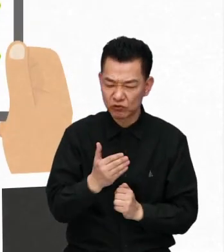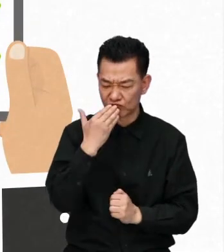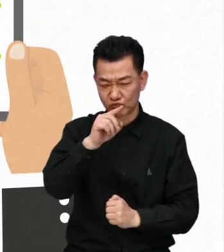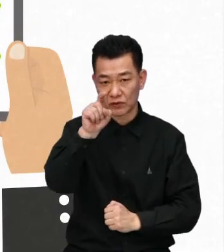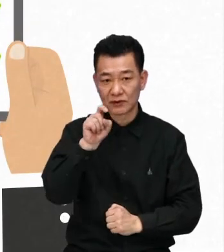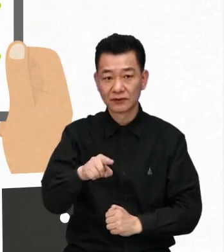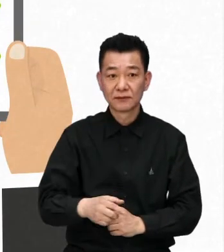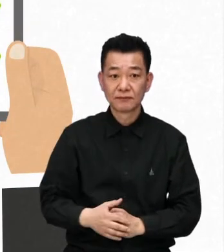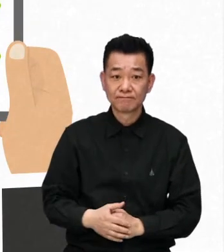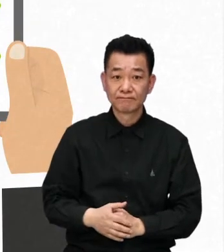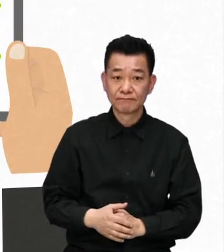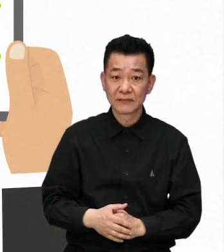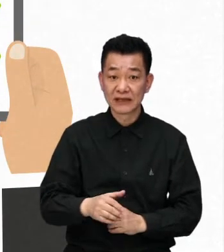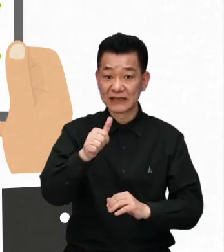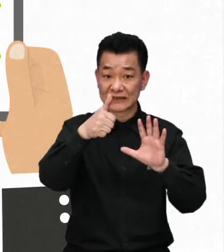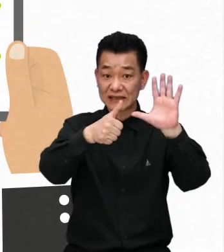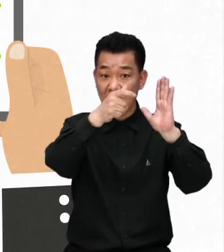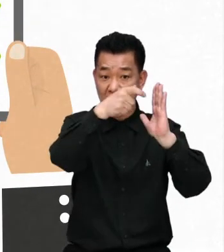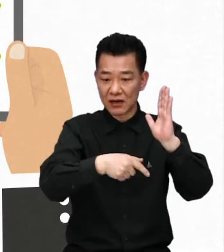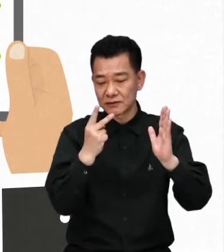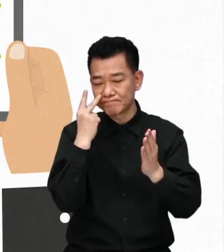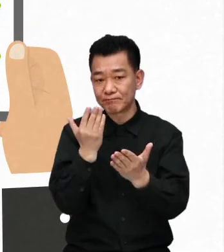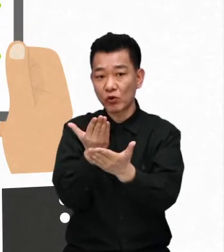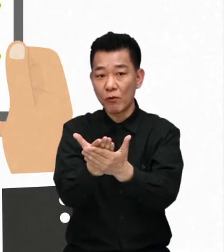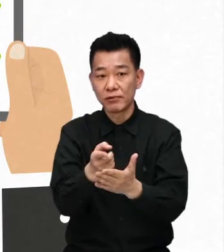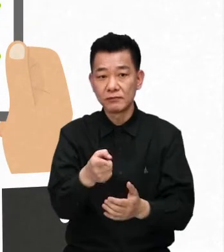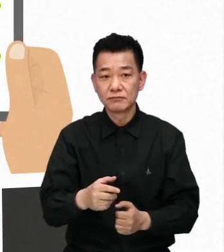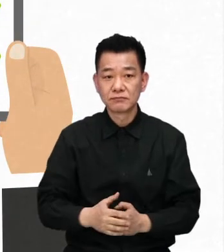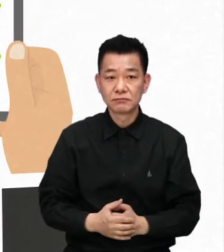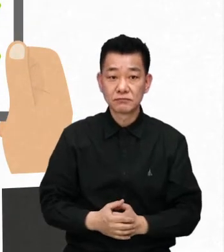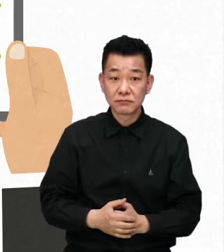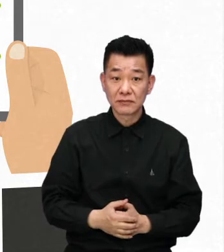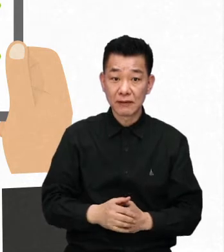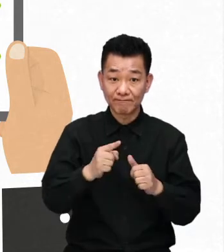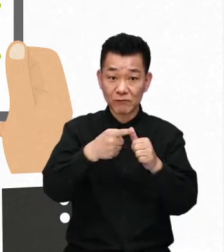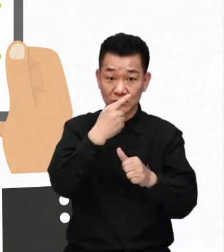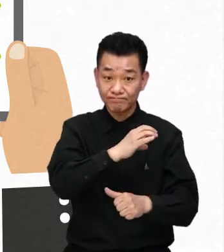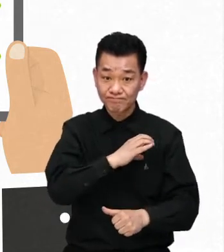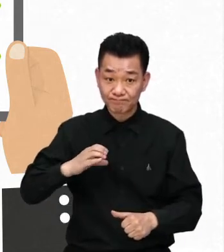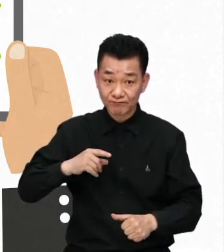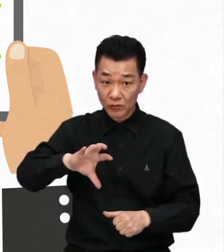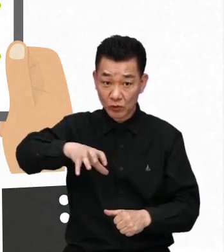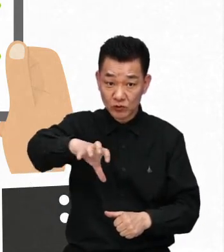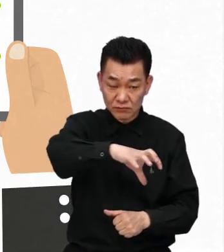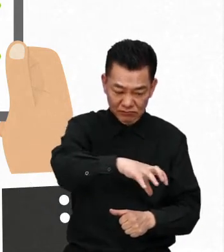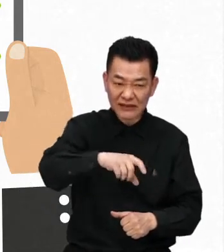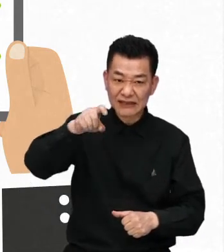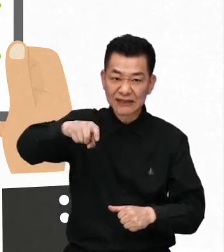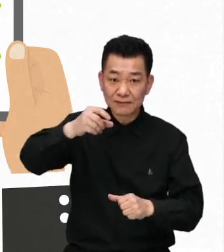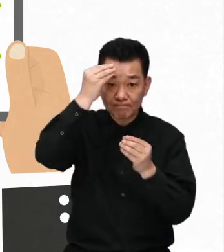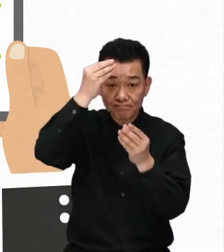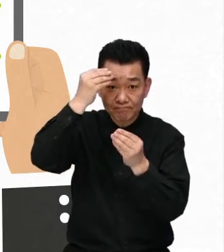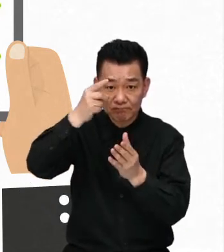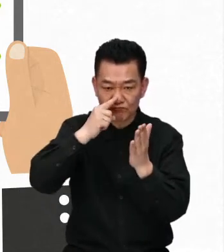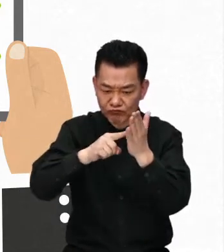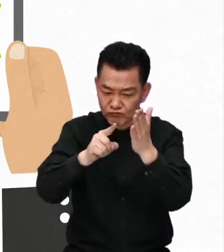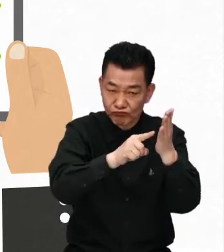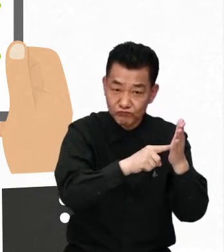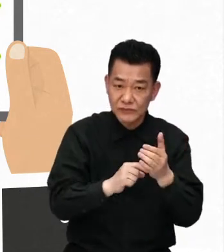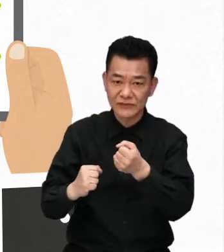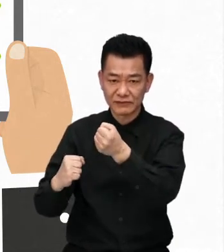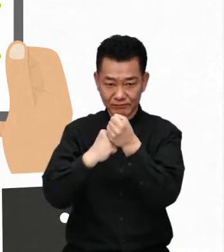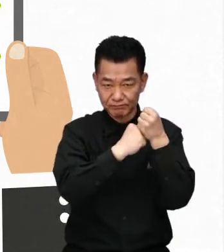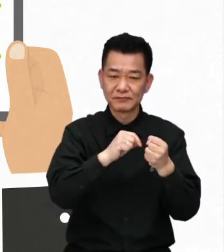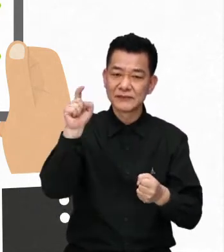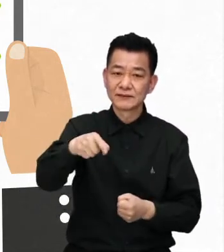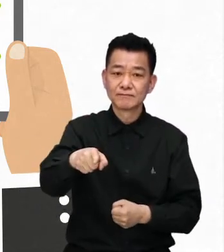Good question. This can be found in the Article 6. First of all, the committee can invite that state party to